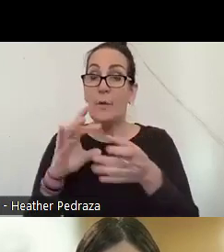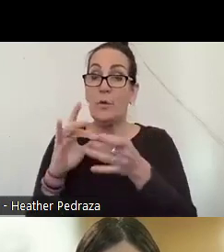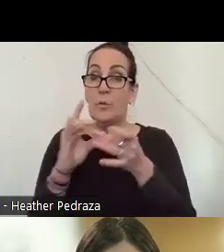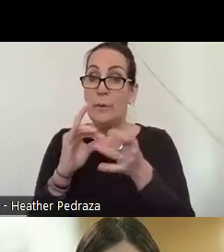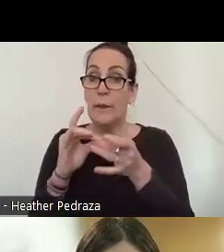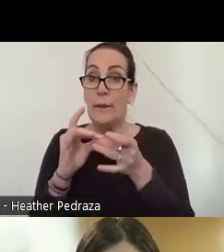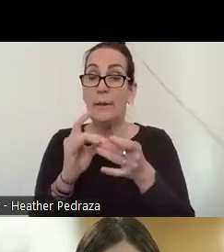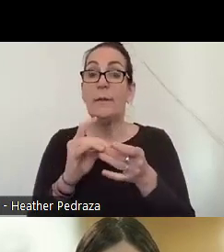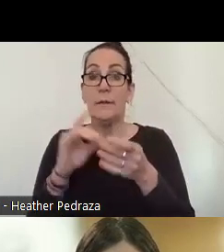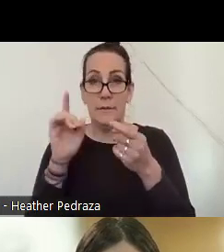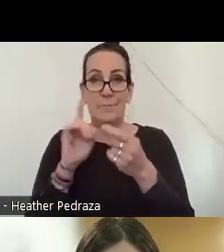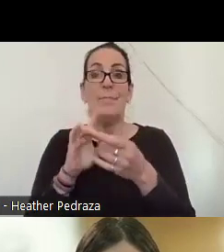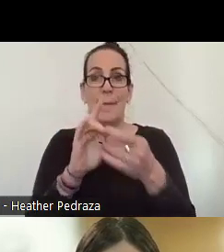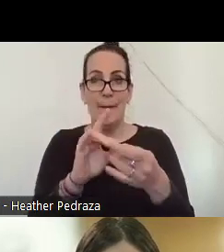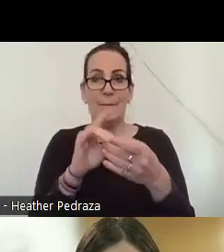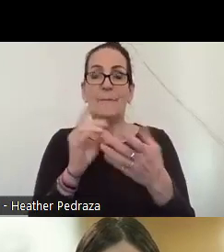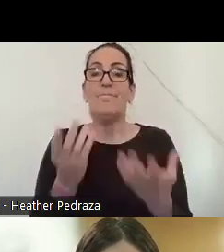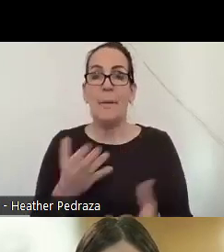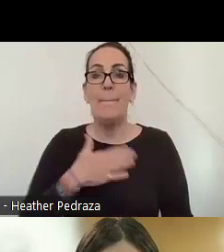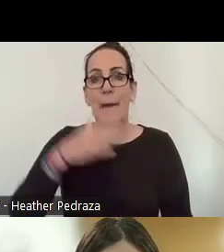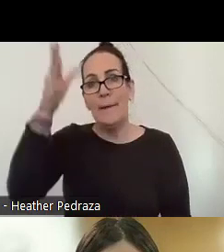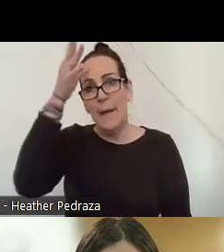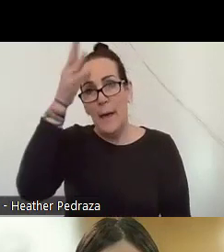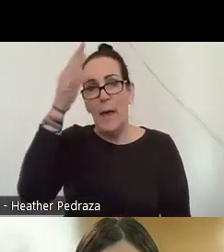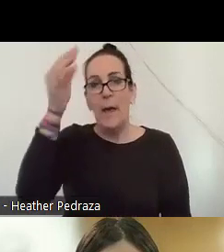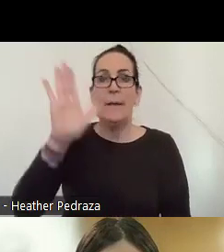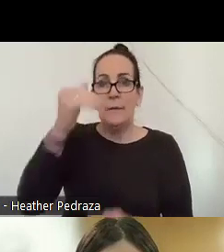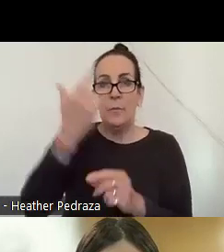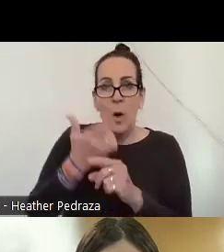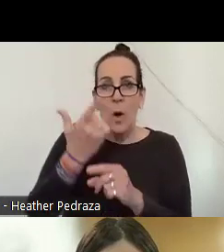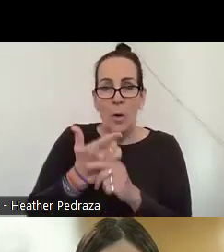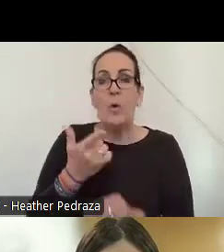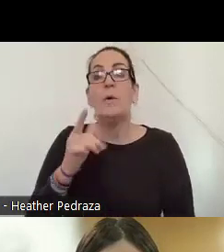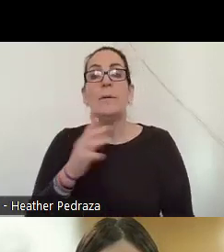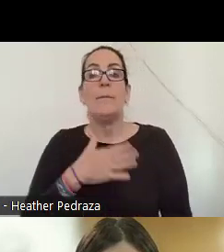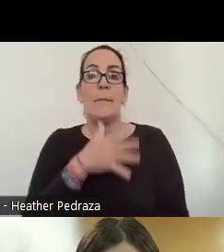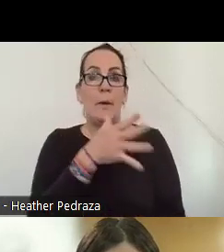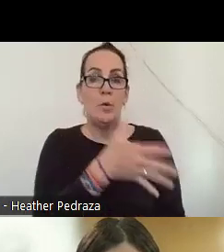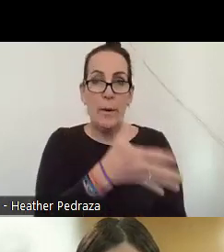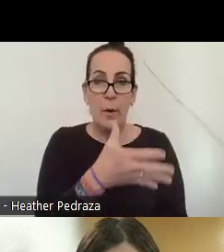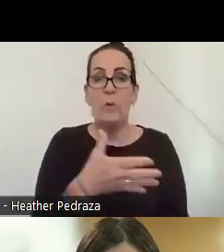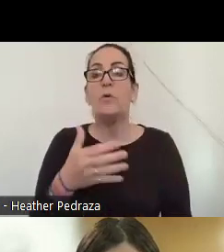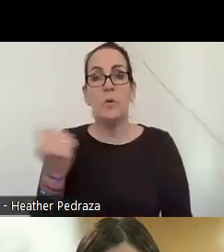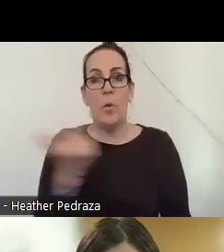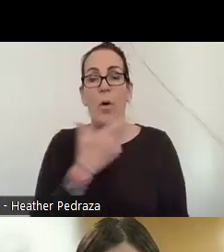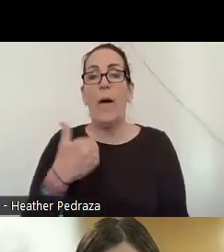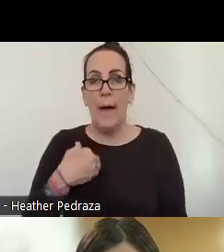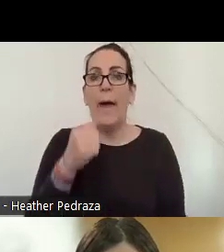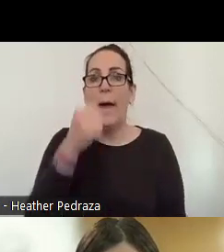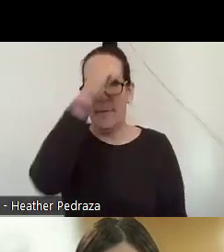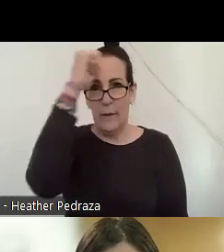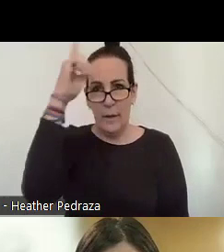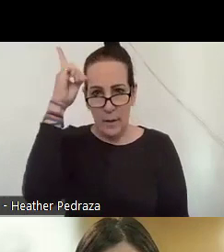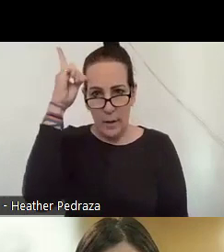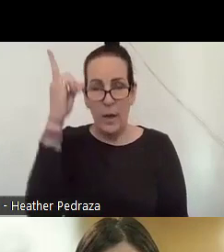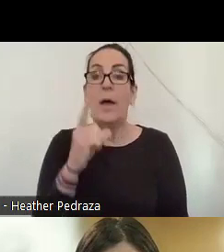to this. My dad, both his brothers, my grandmother, her sister all had FTD and ALS. I'm a primary